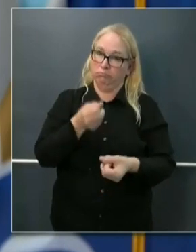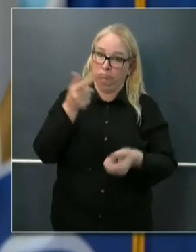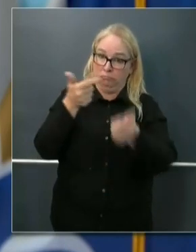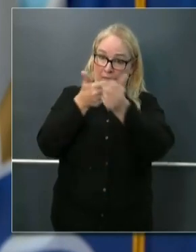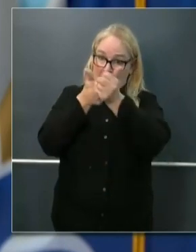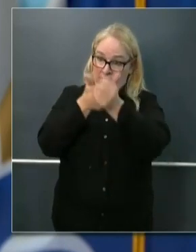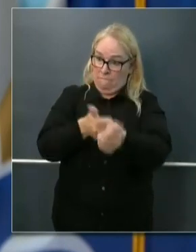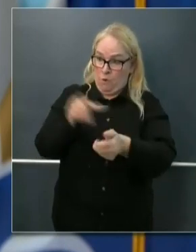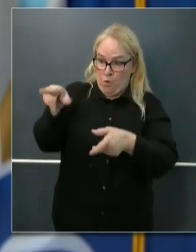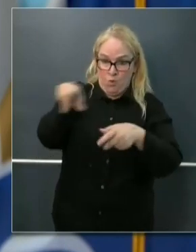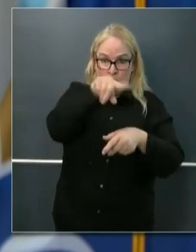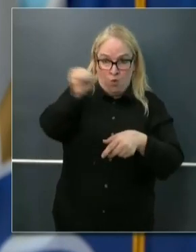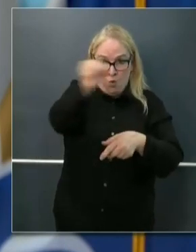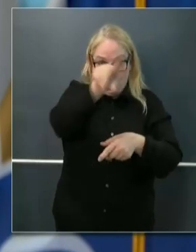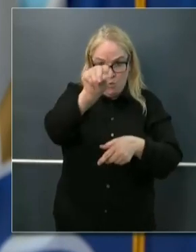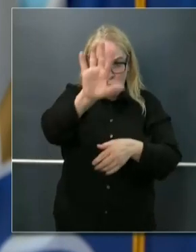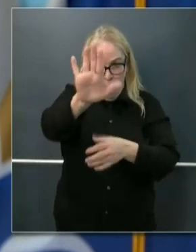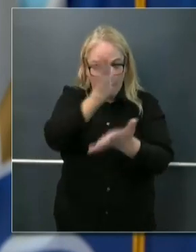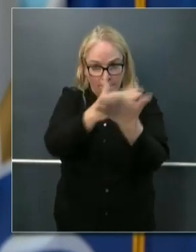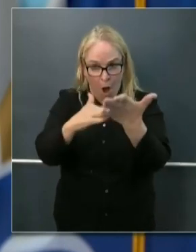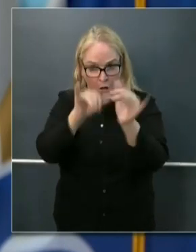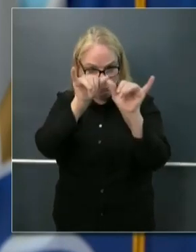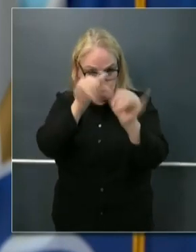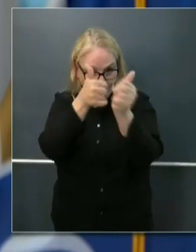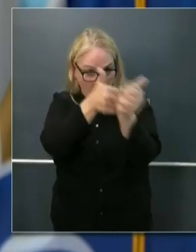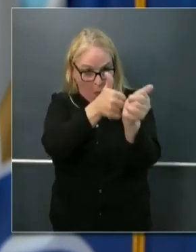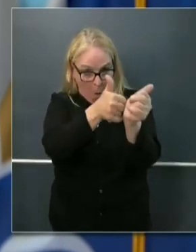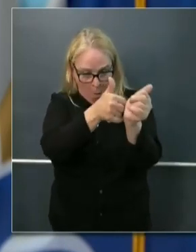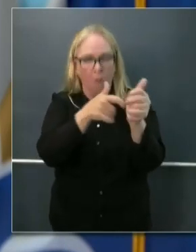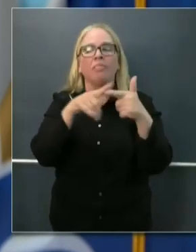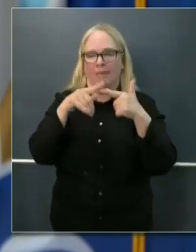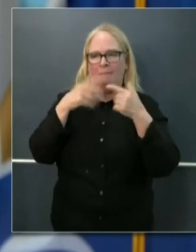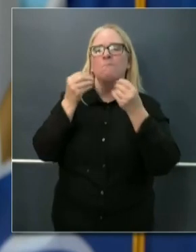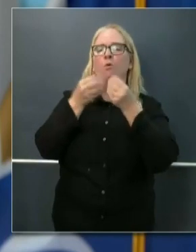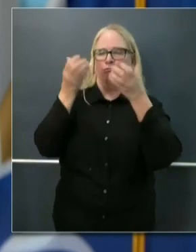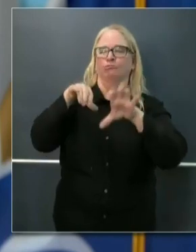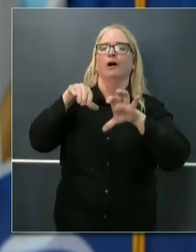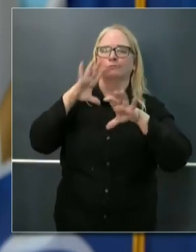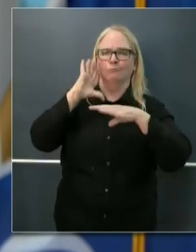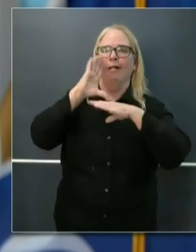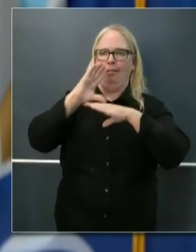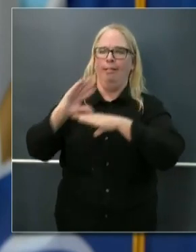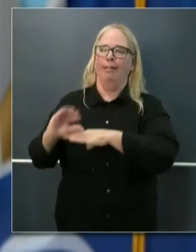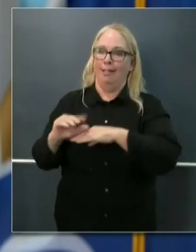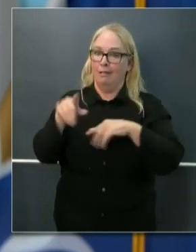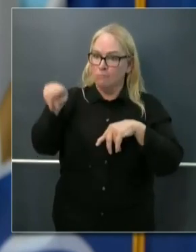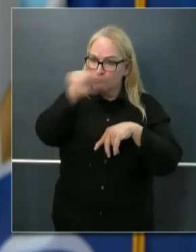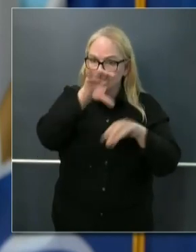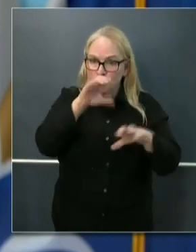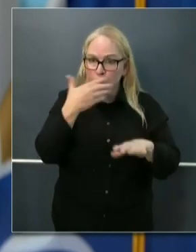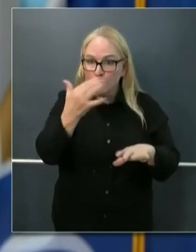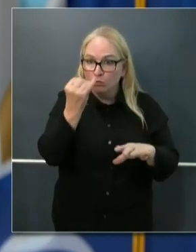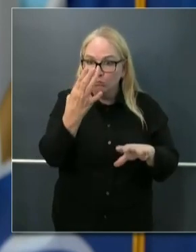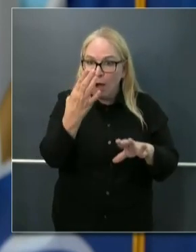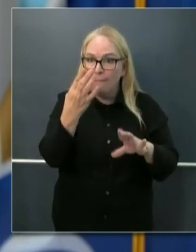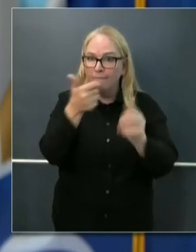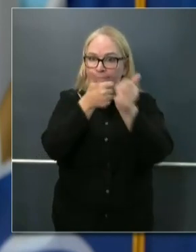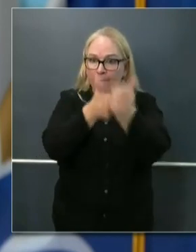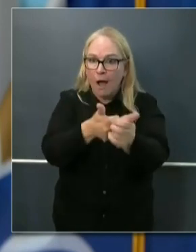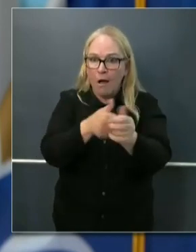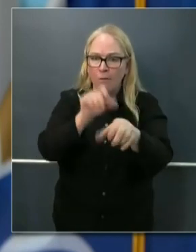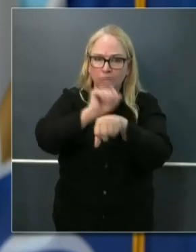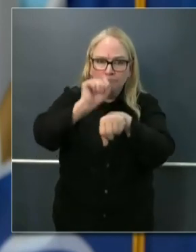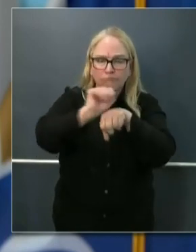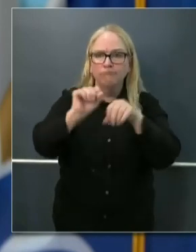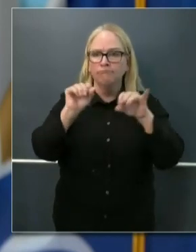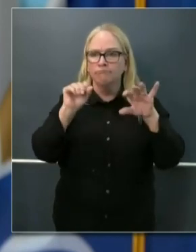will commit to doing our part to taking your good work and bringing into a